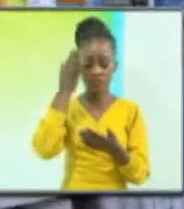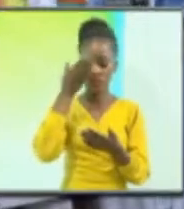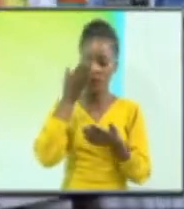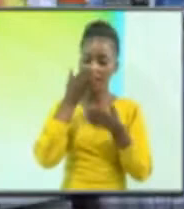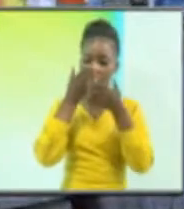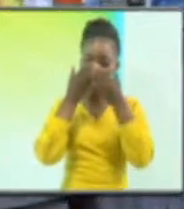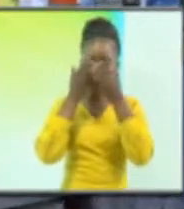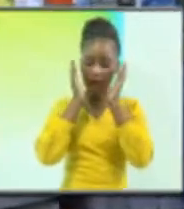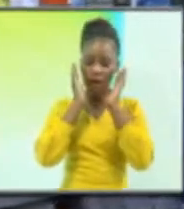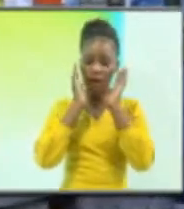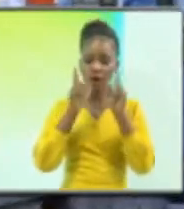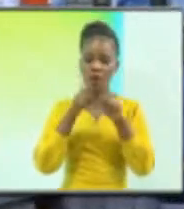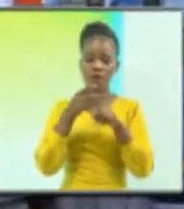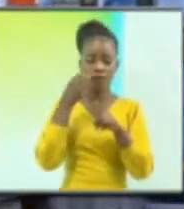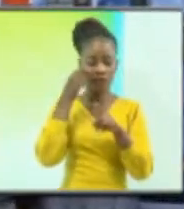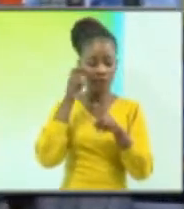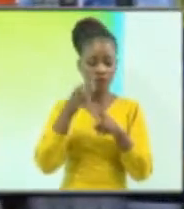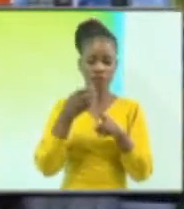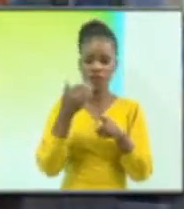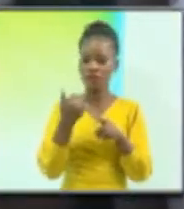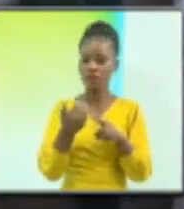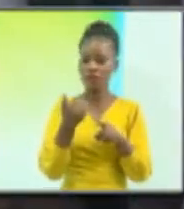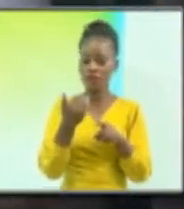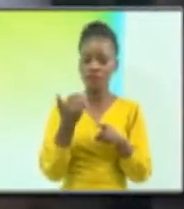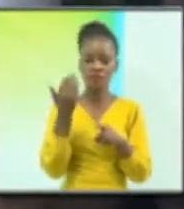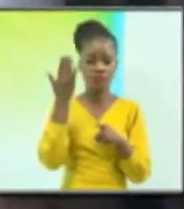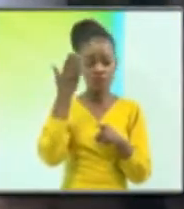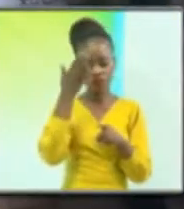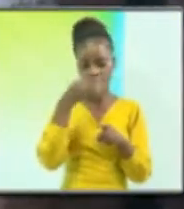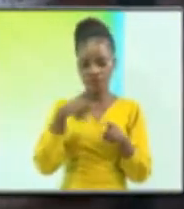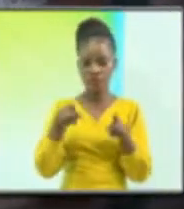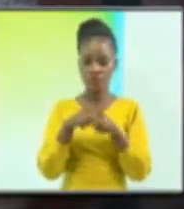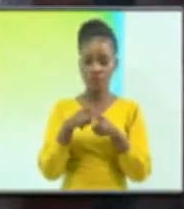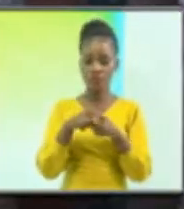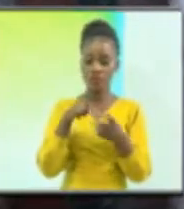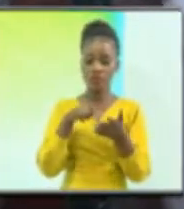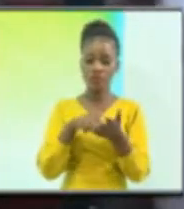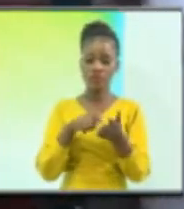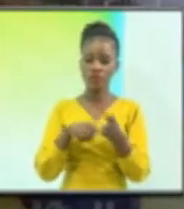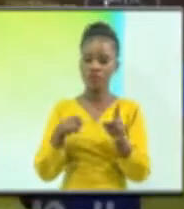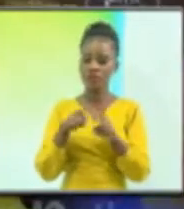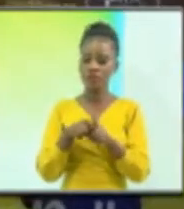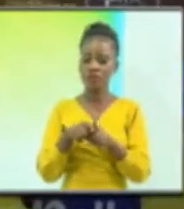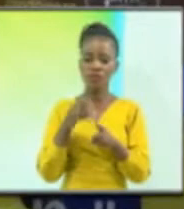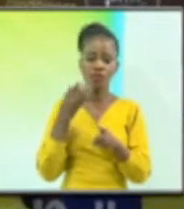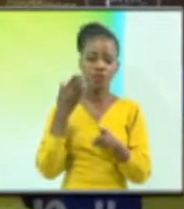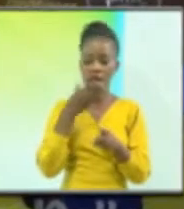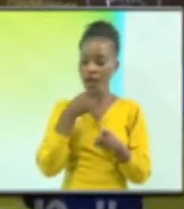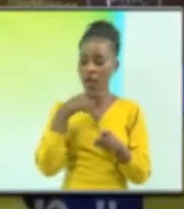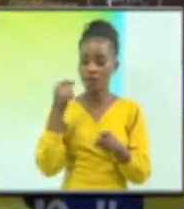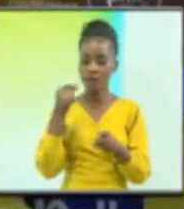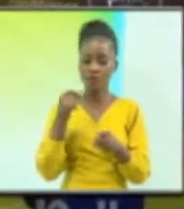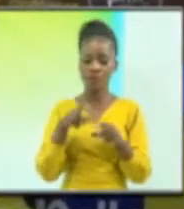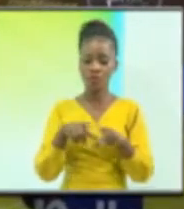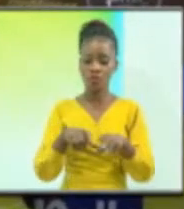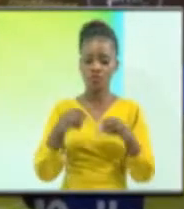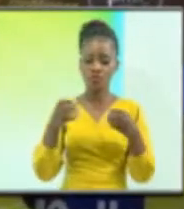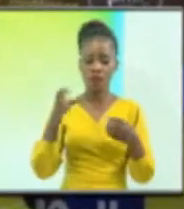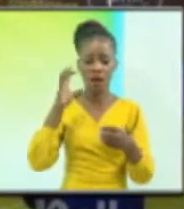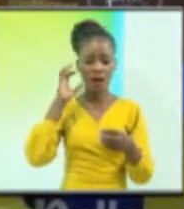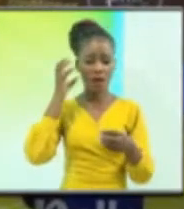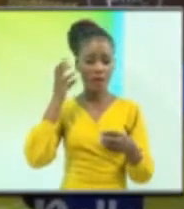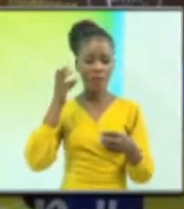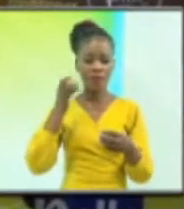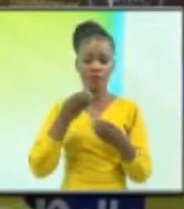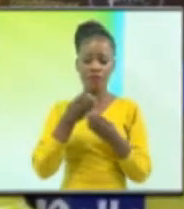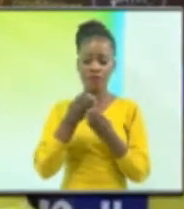has seen Uganda's niche natural oils segment, such as shea butter, coconut oil, and avocado